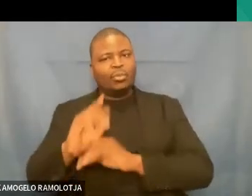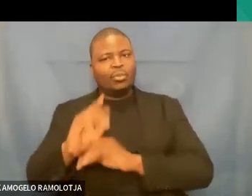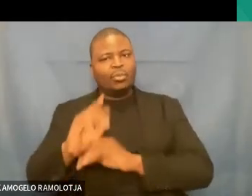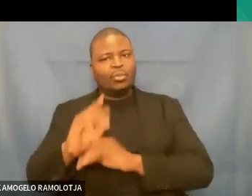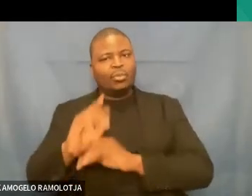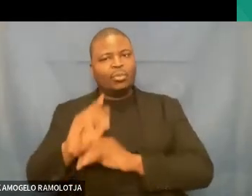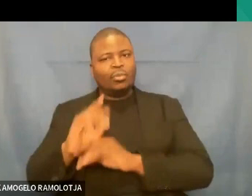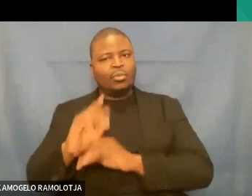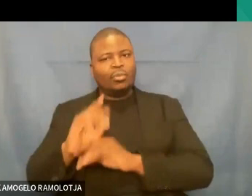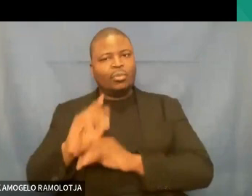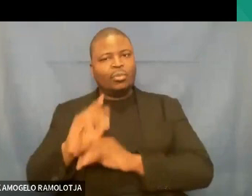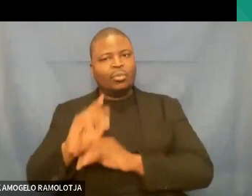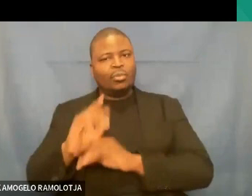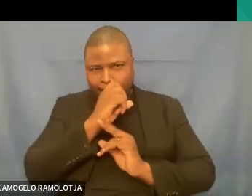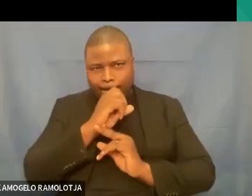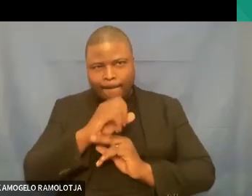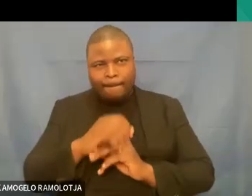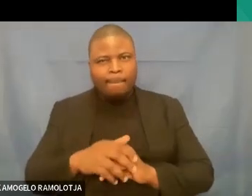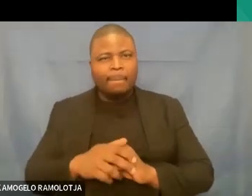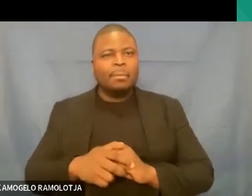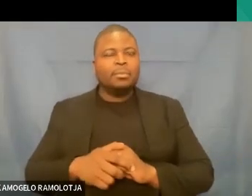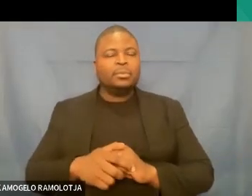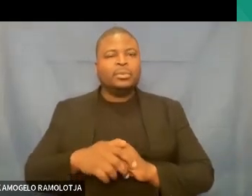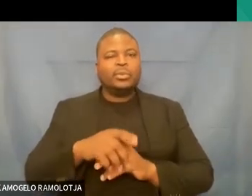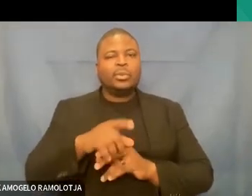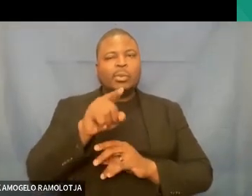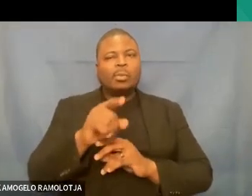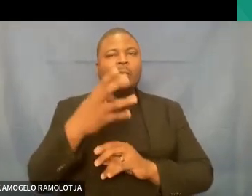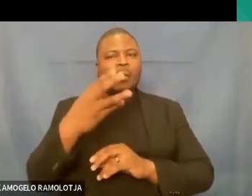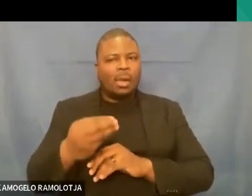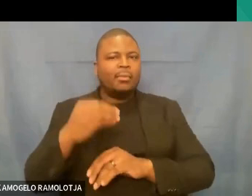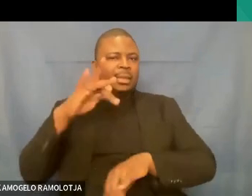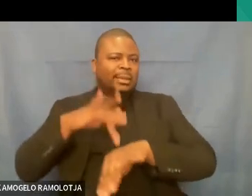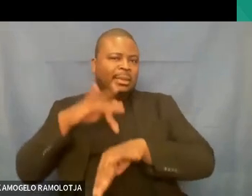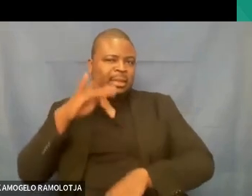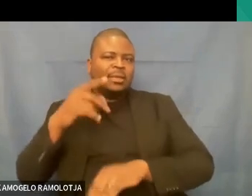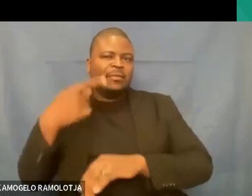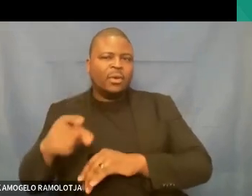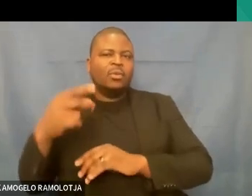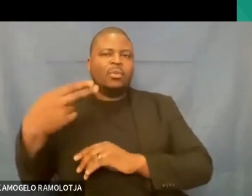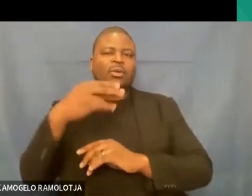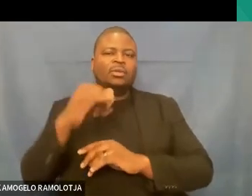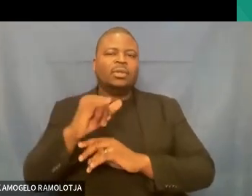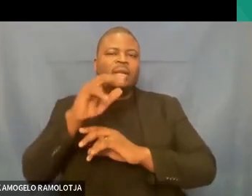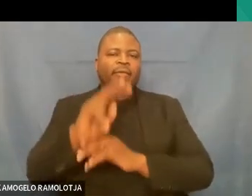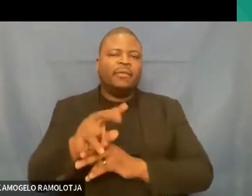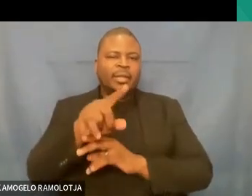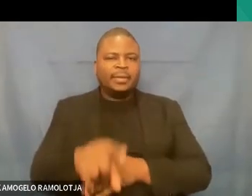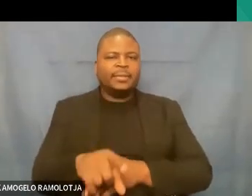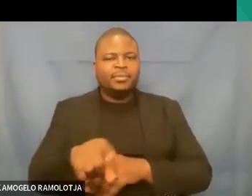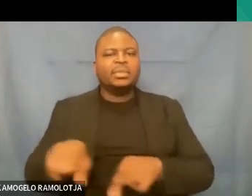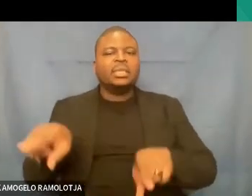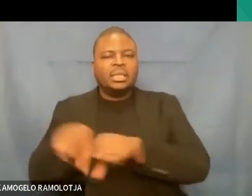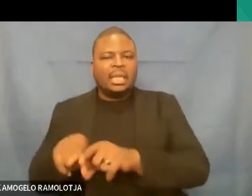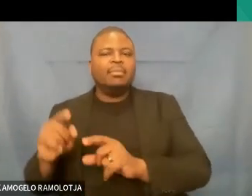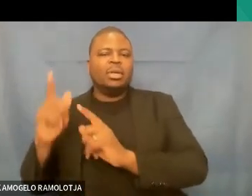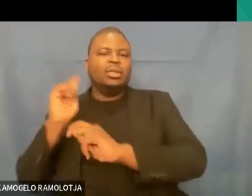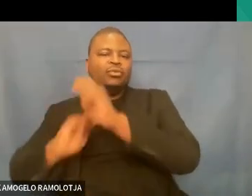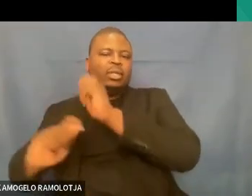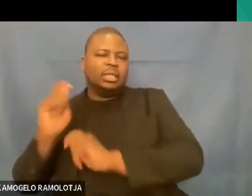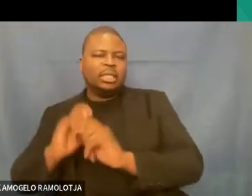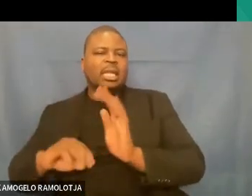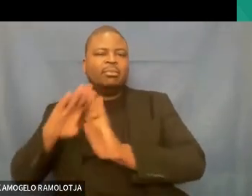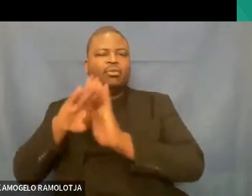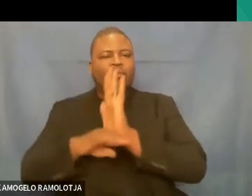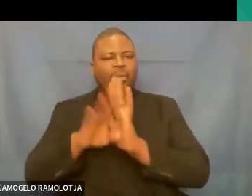vulnerability to HIV and often fall through the cracks of traditional programming. Now, why is this the case?